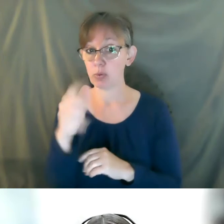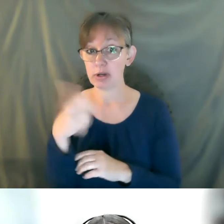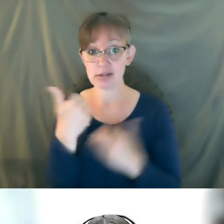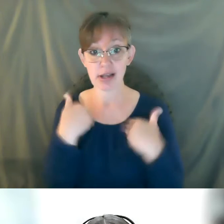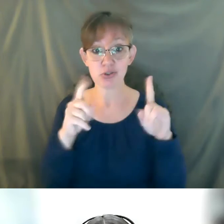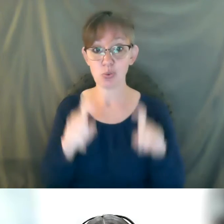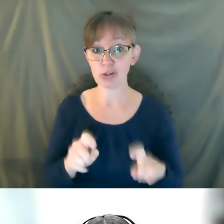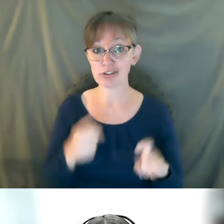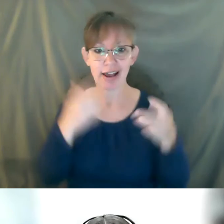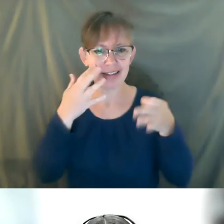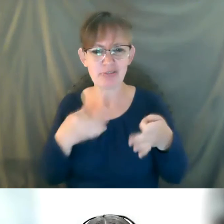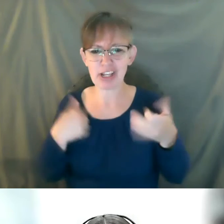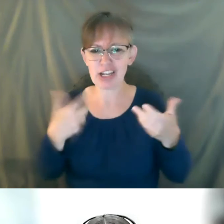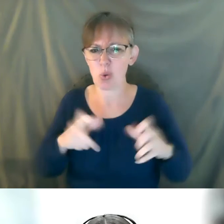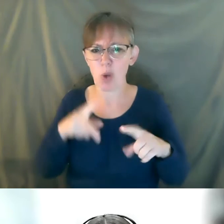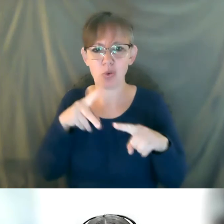to